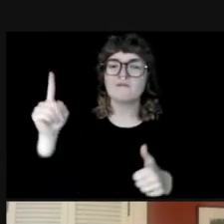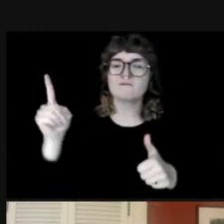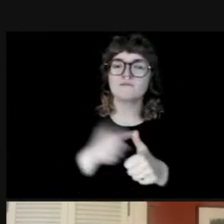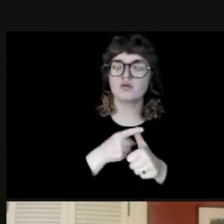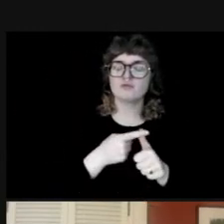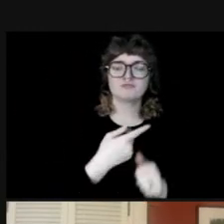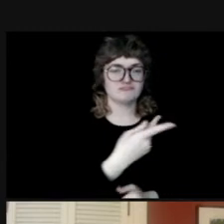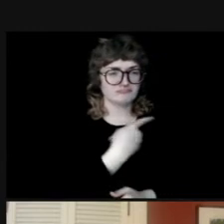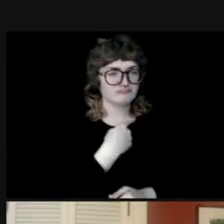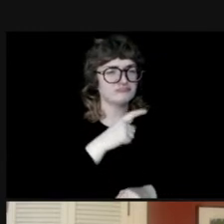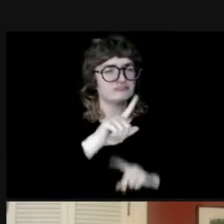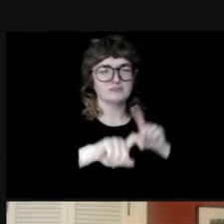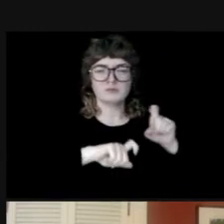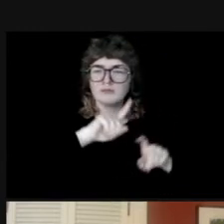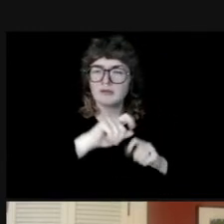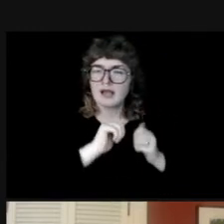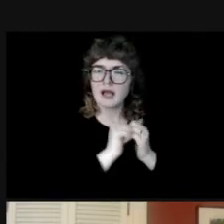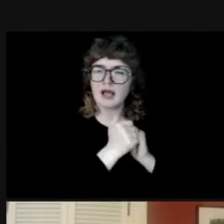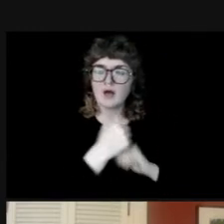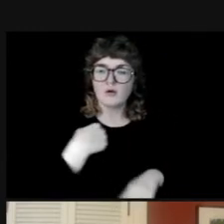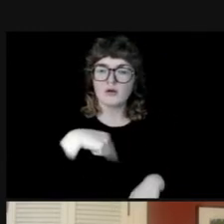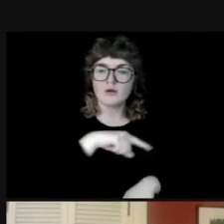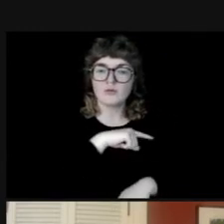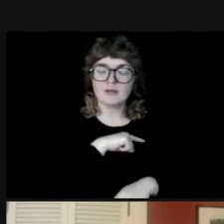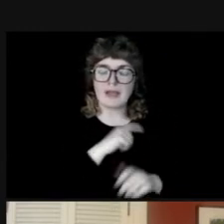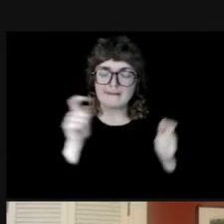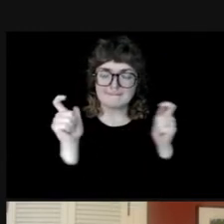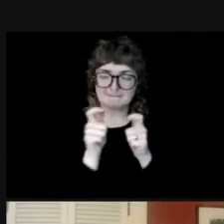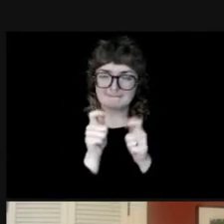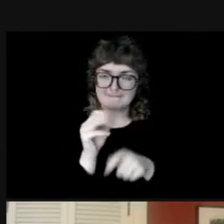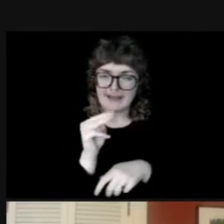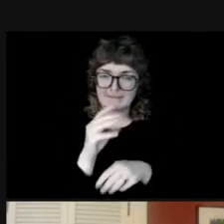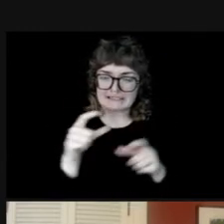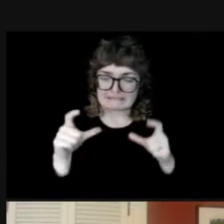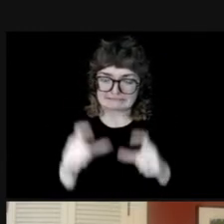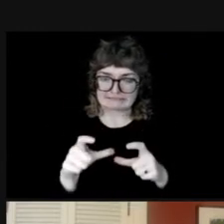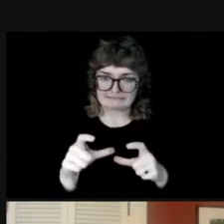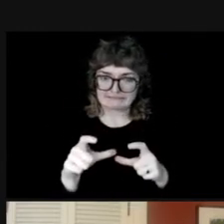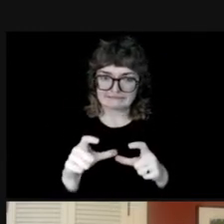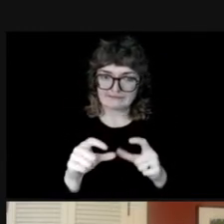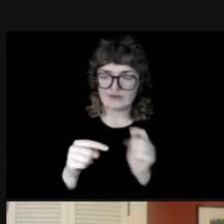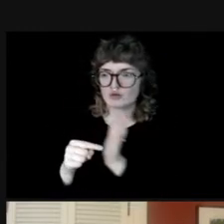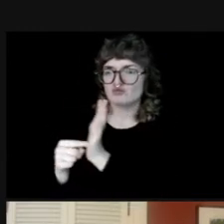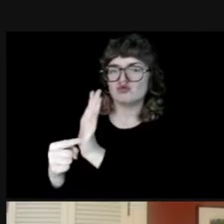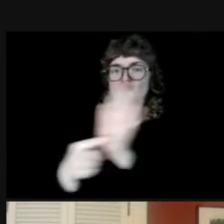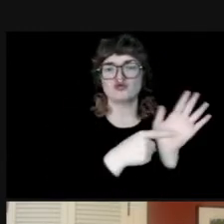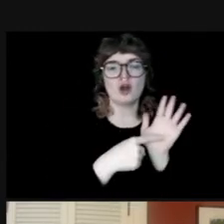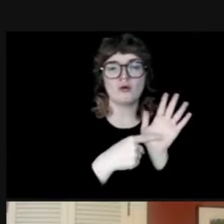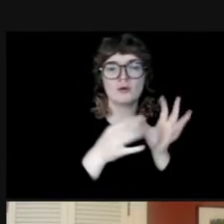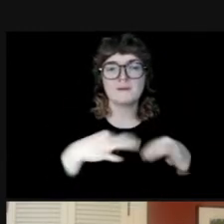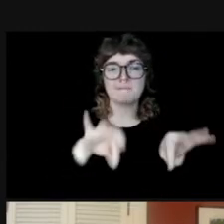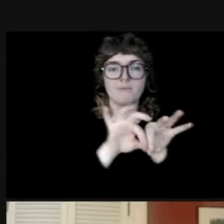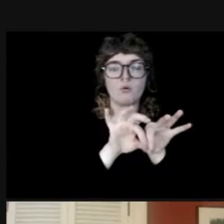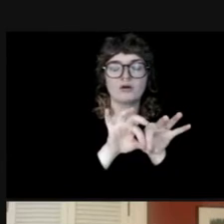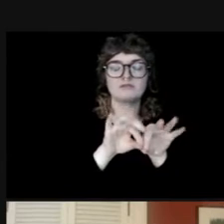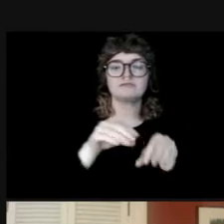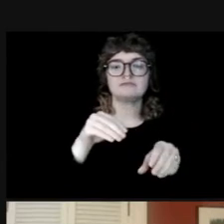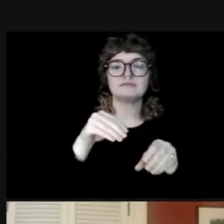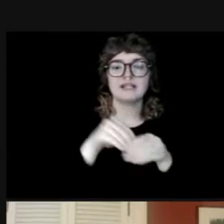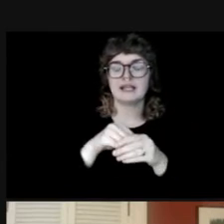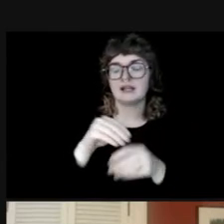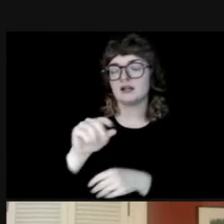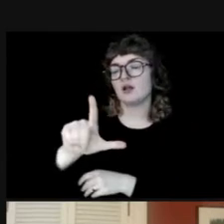questions. How can we make tiny Maryland stand out in a national anniversary in